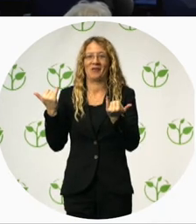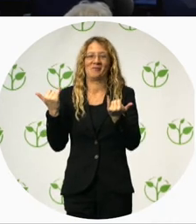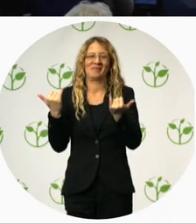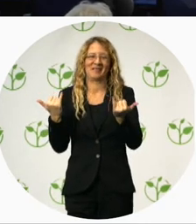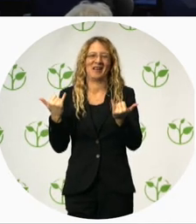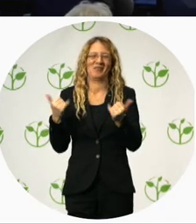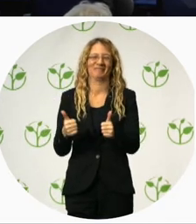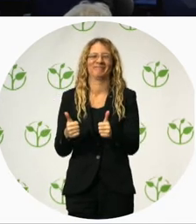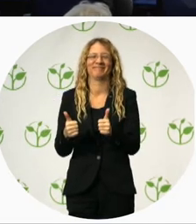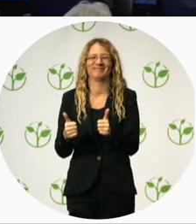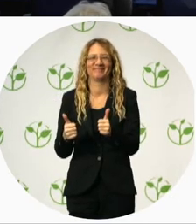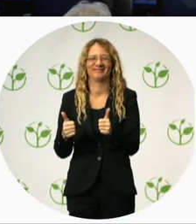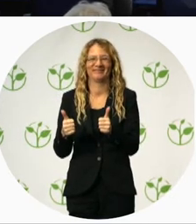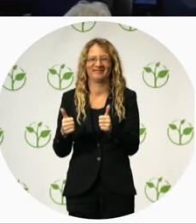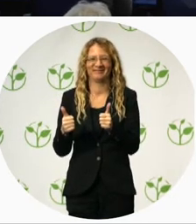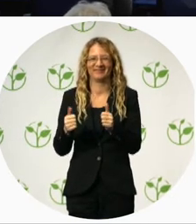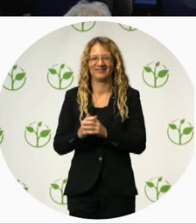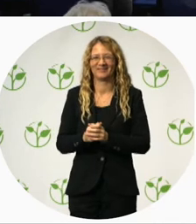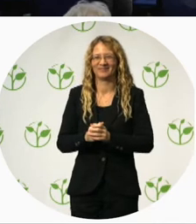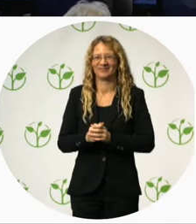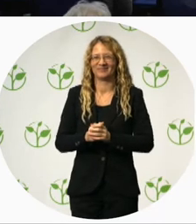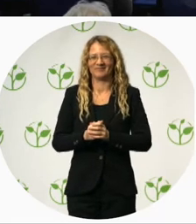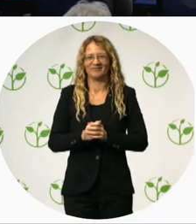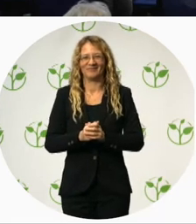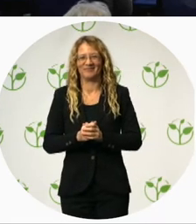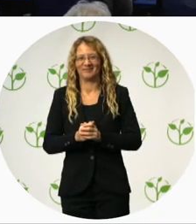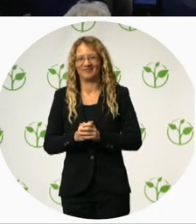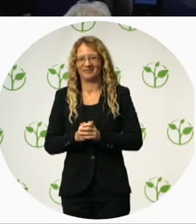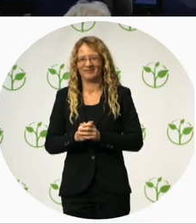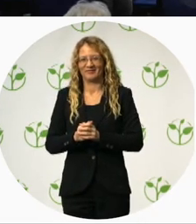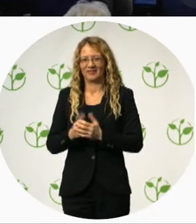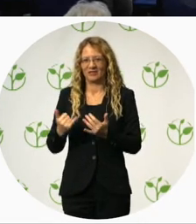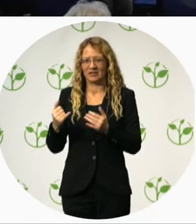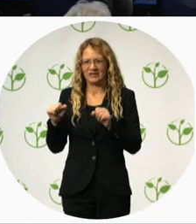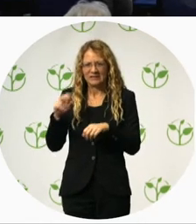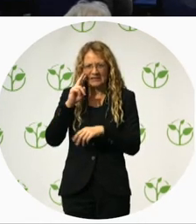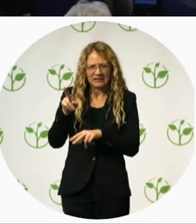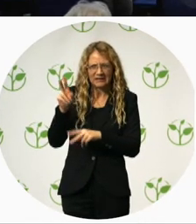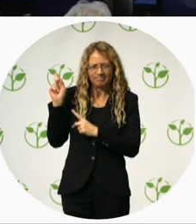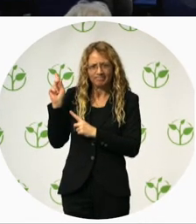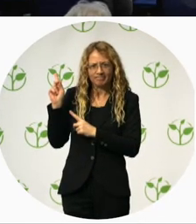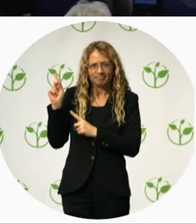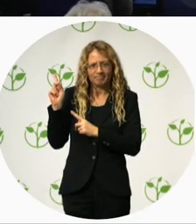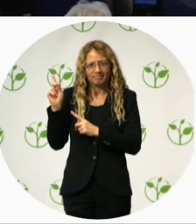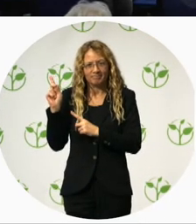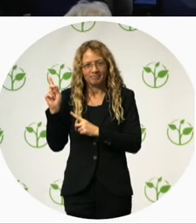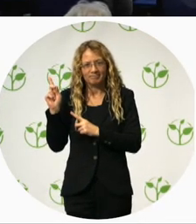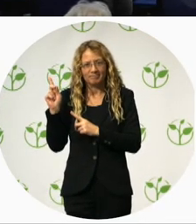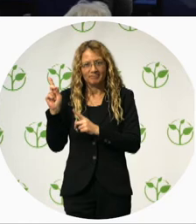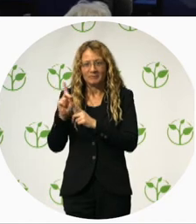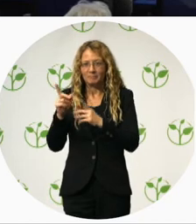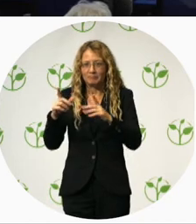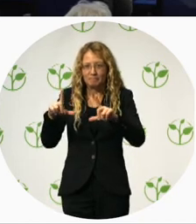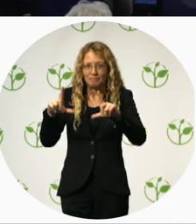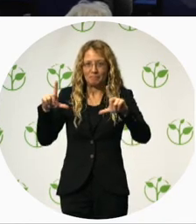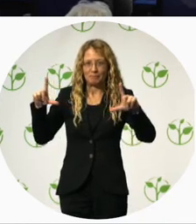Super, danke. Now you should be able to see it also here. And we will zoom in, so it makes it